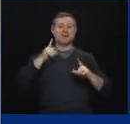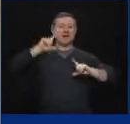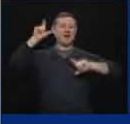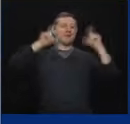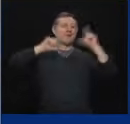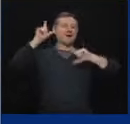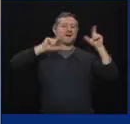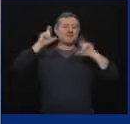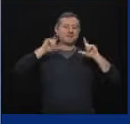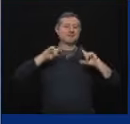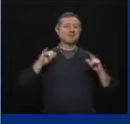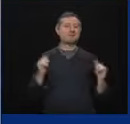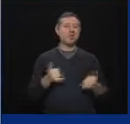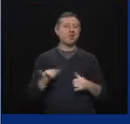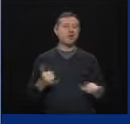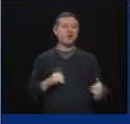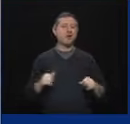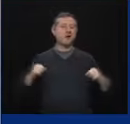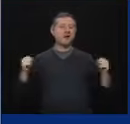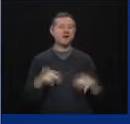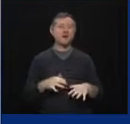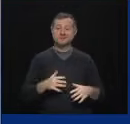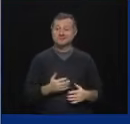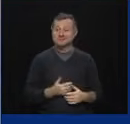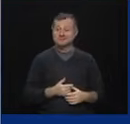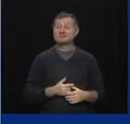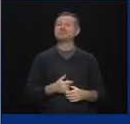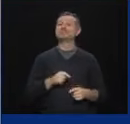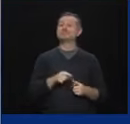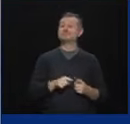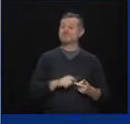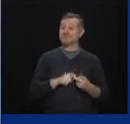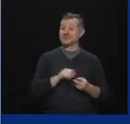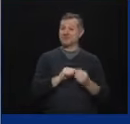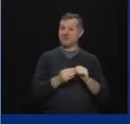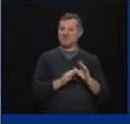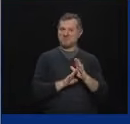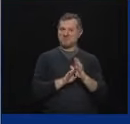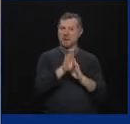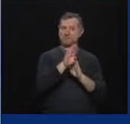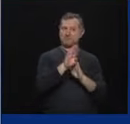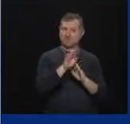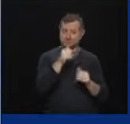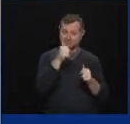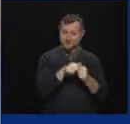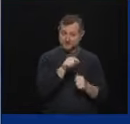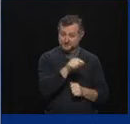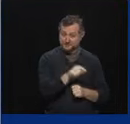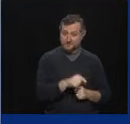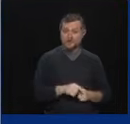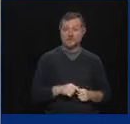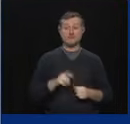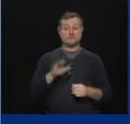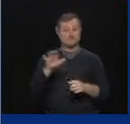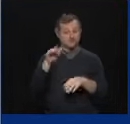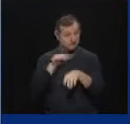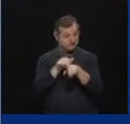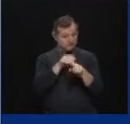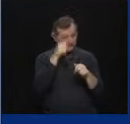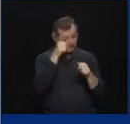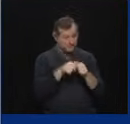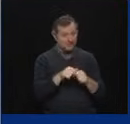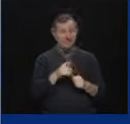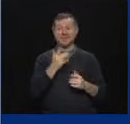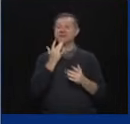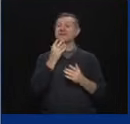on a Halloween would precipitate a spike? But that's exactly when the numbers started going up. You saw what happened when people gathered at Thanksgiving.